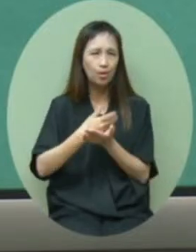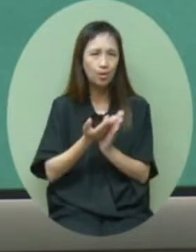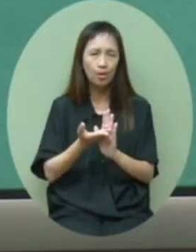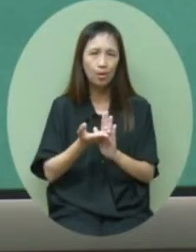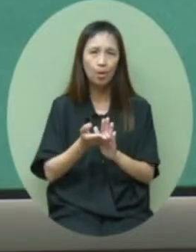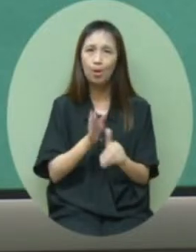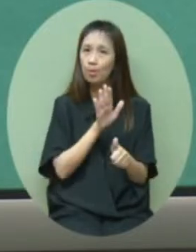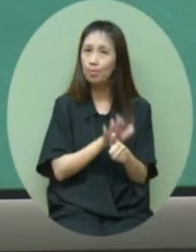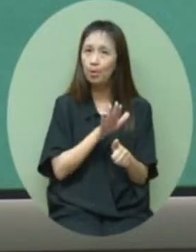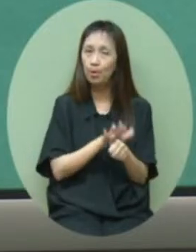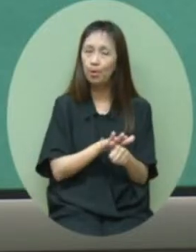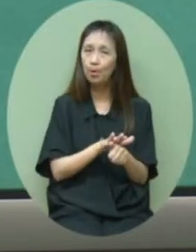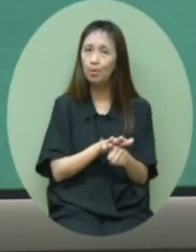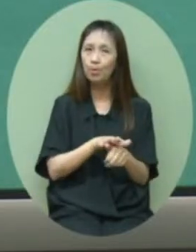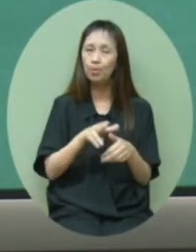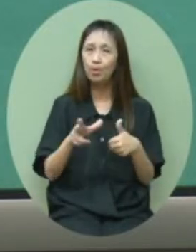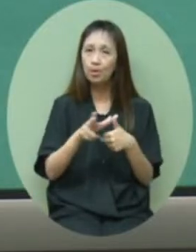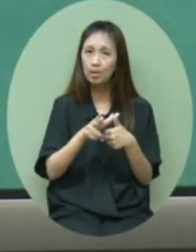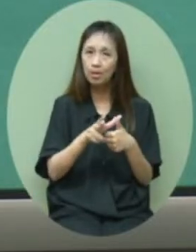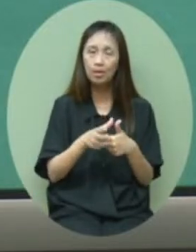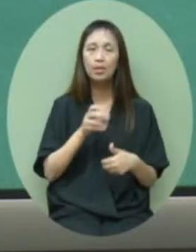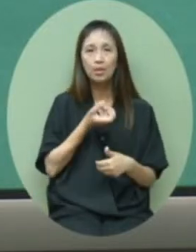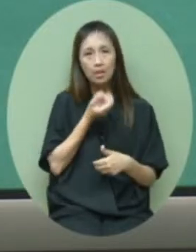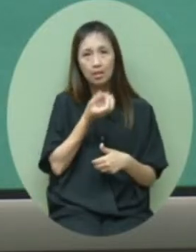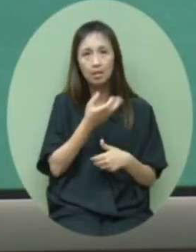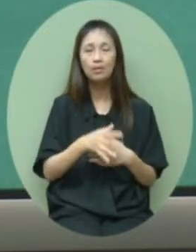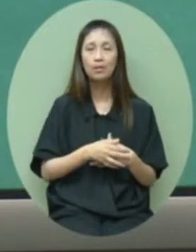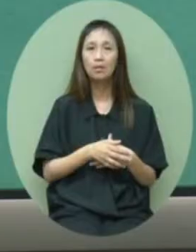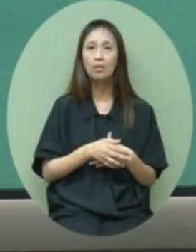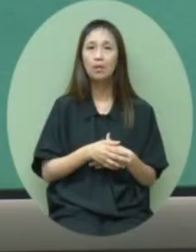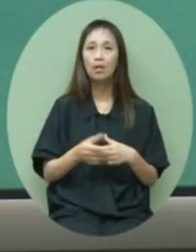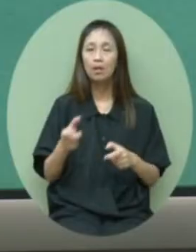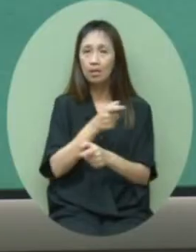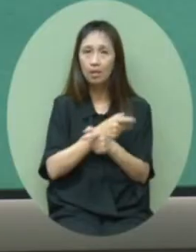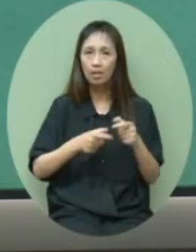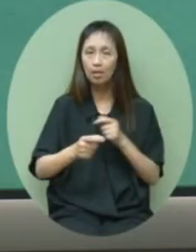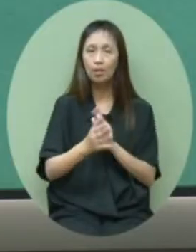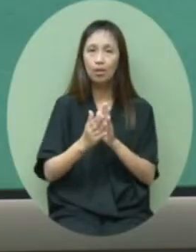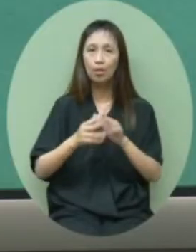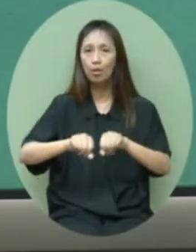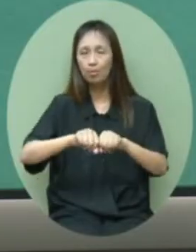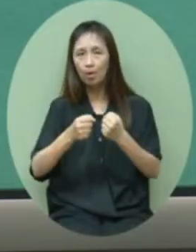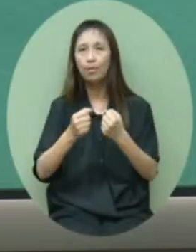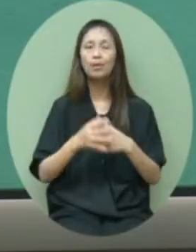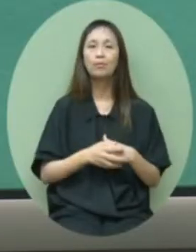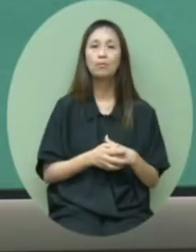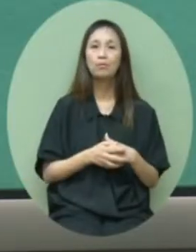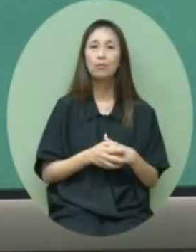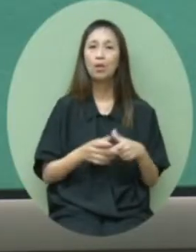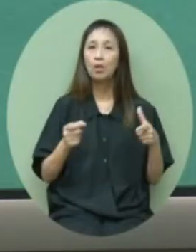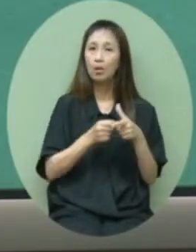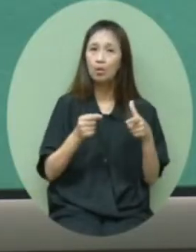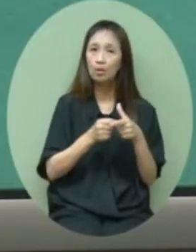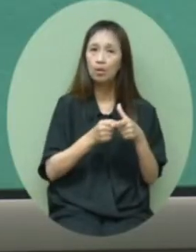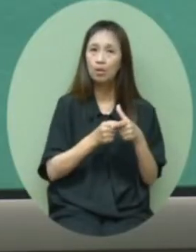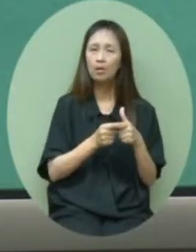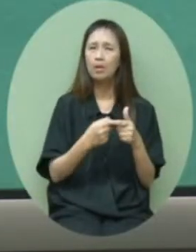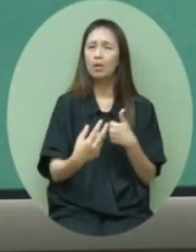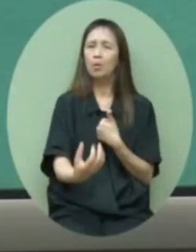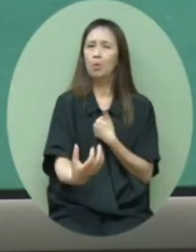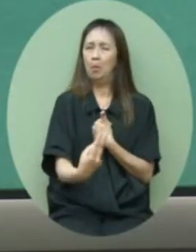complex geopolitical developments, and there is also protectionism and unilateralism. Trade